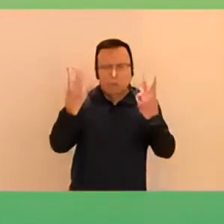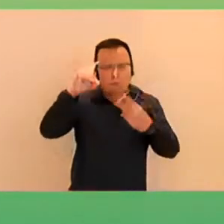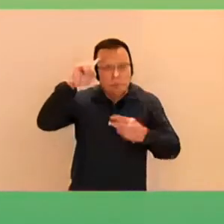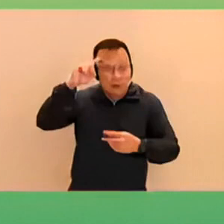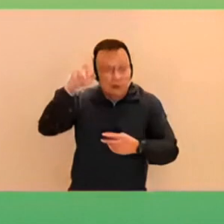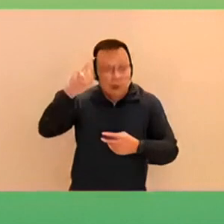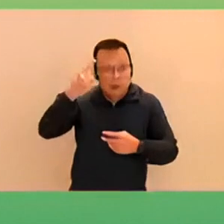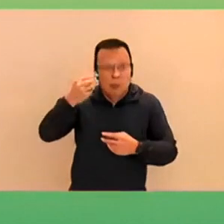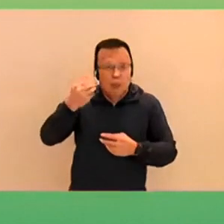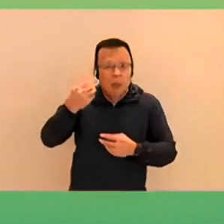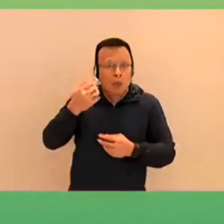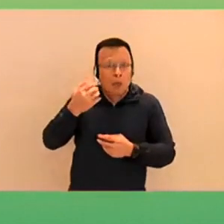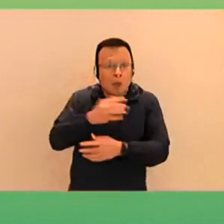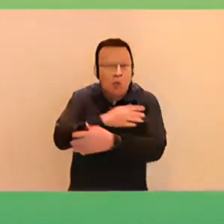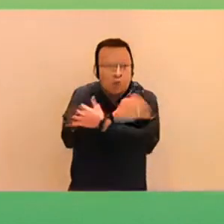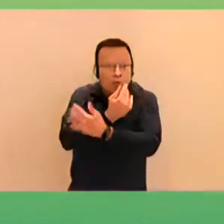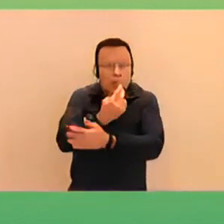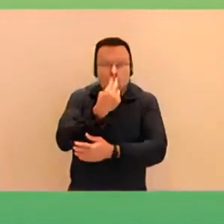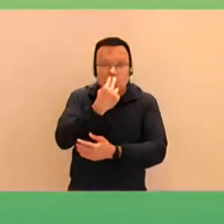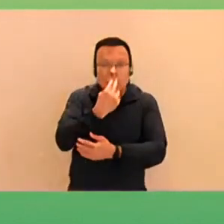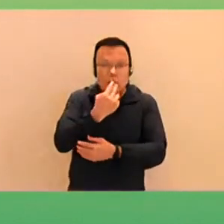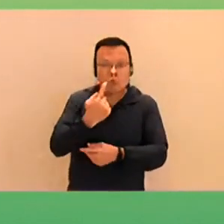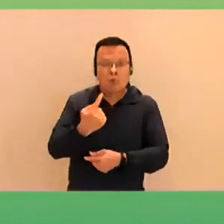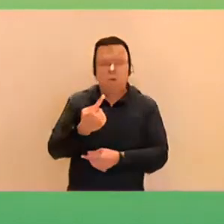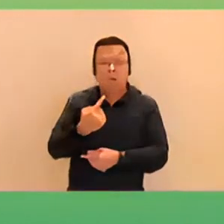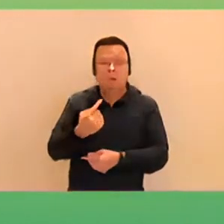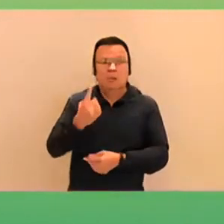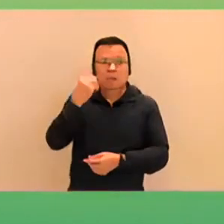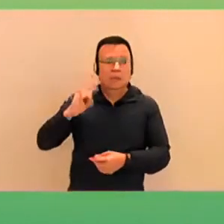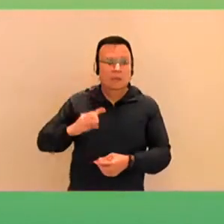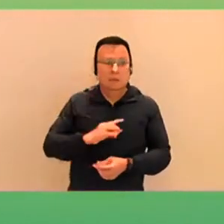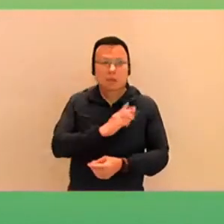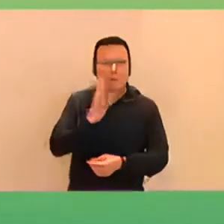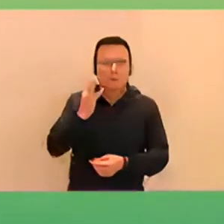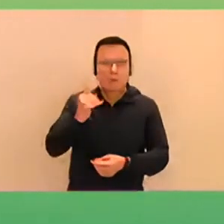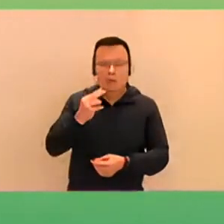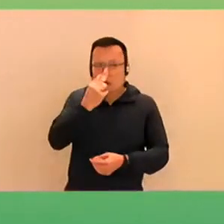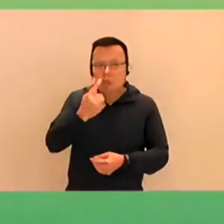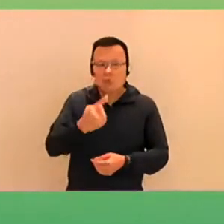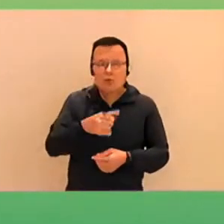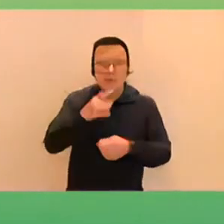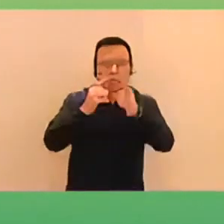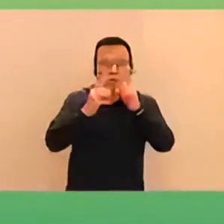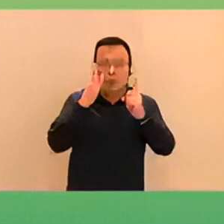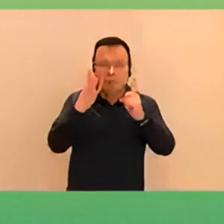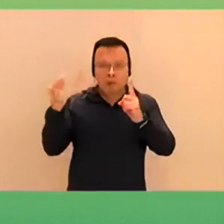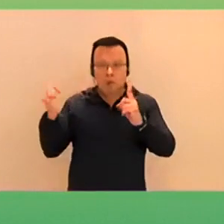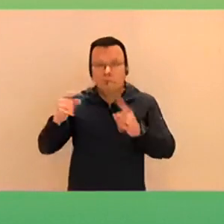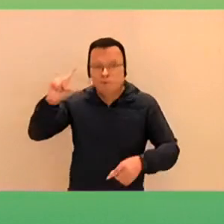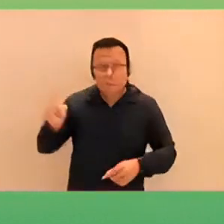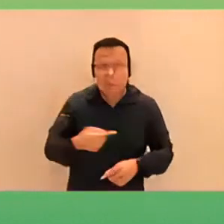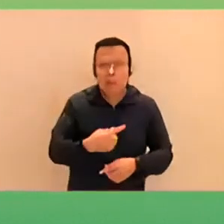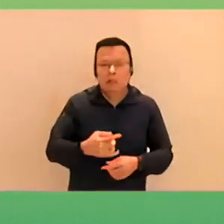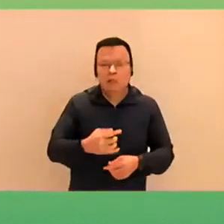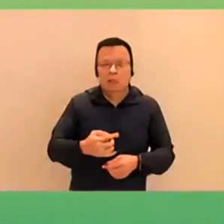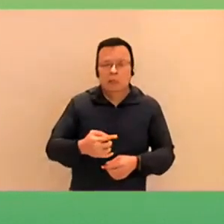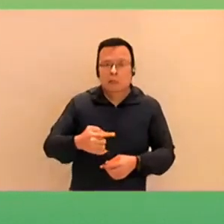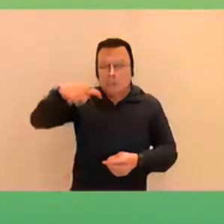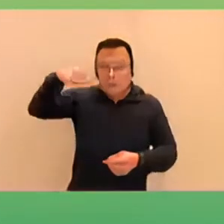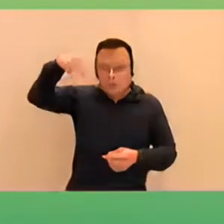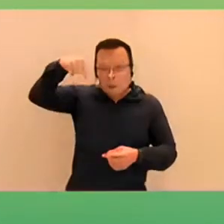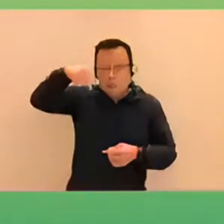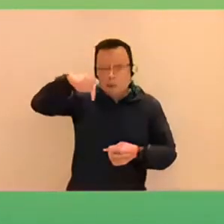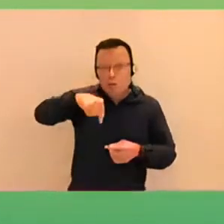from 1.5 to 0.64. So gets a 60% reduction. No one believes